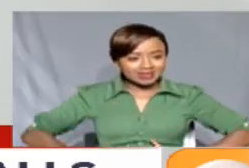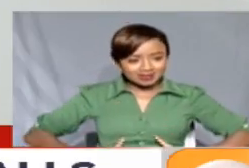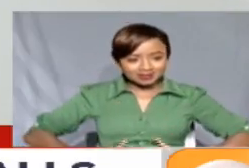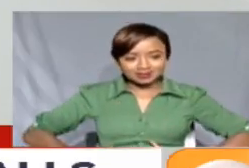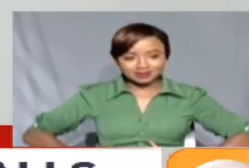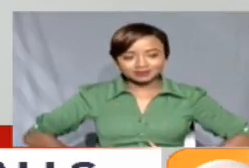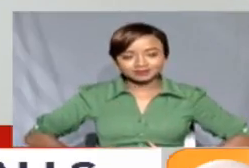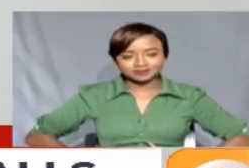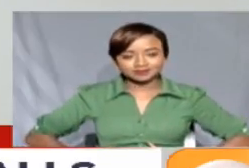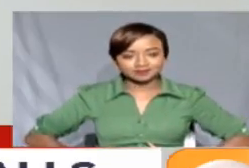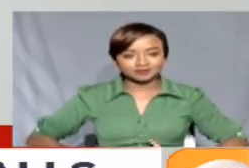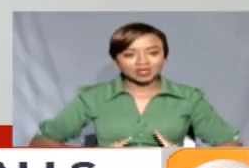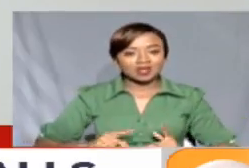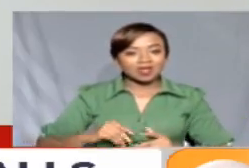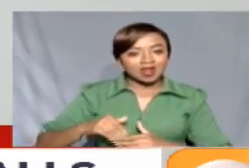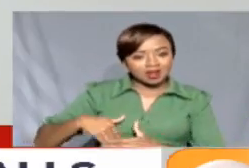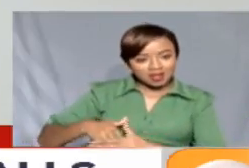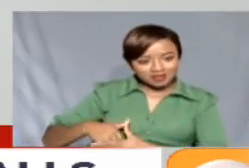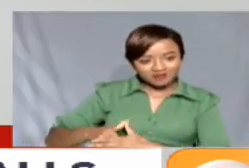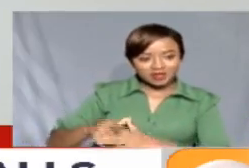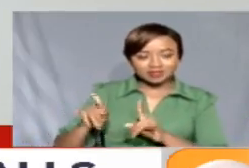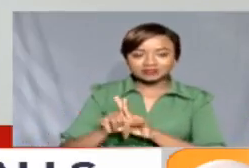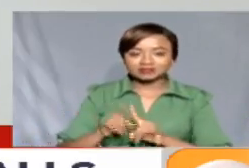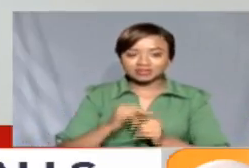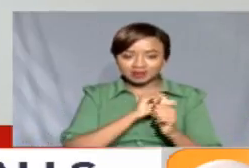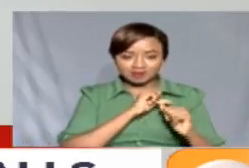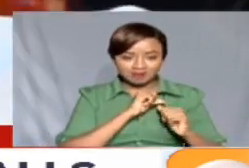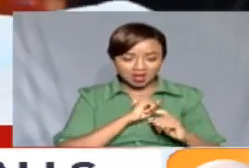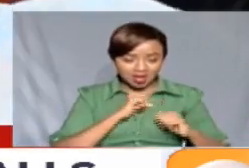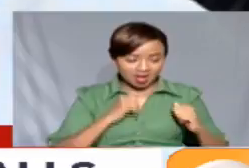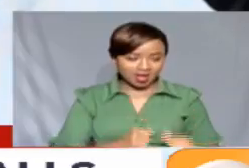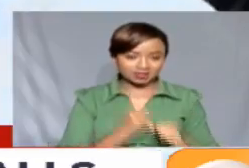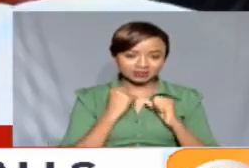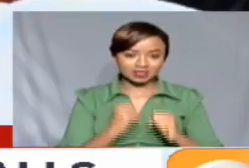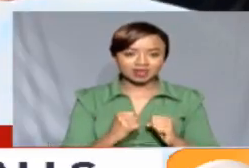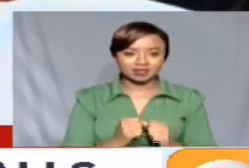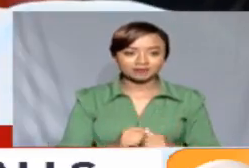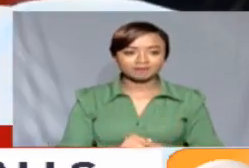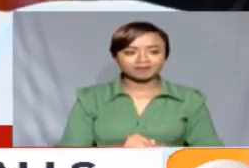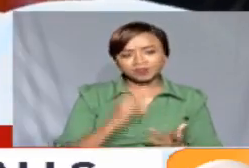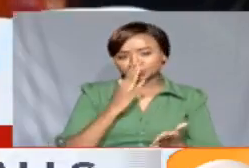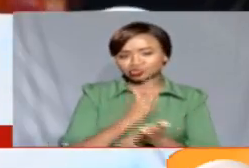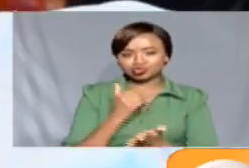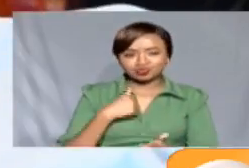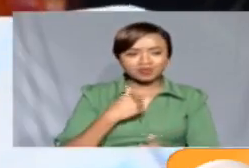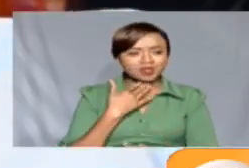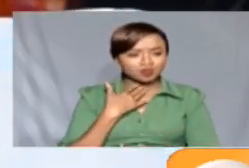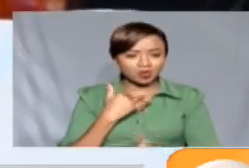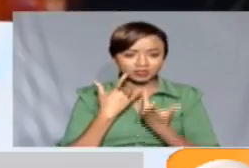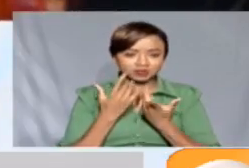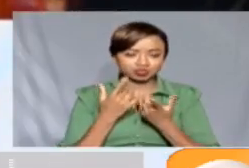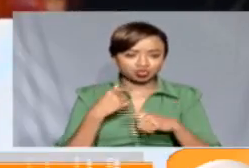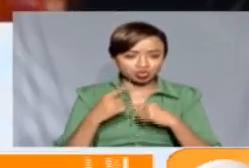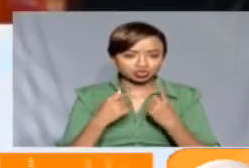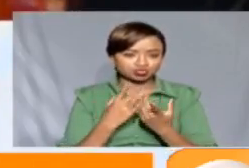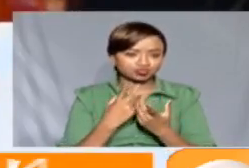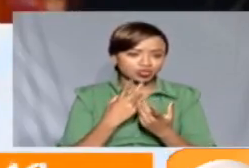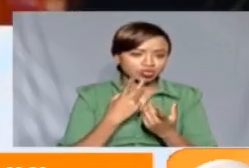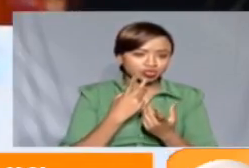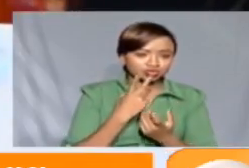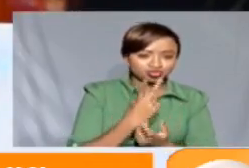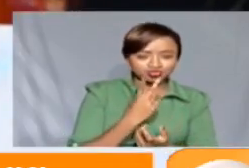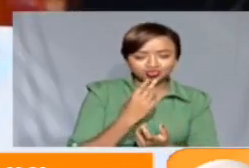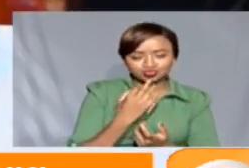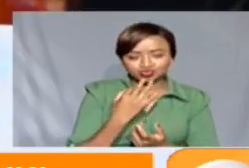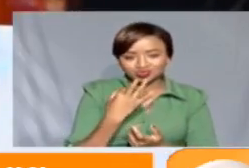Of concern now is the shortage of ventilators in the country. Although I don't wish to go more than 200-300 people, but if we